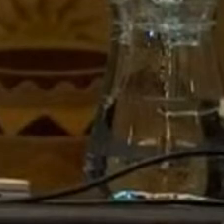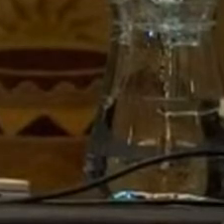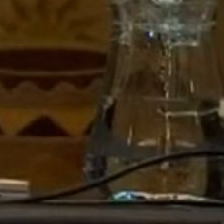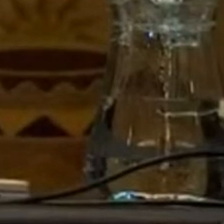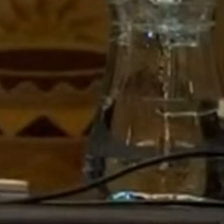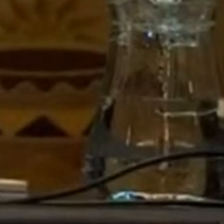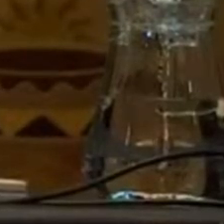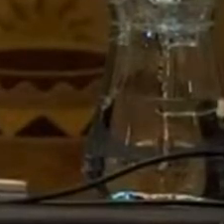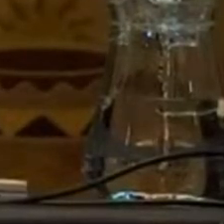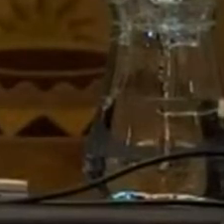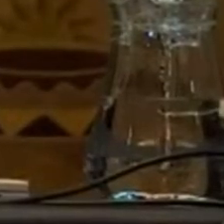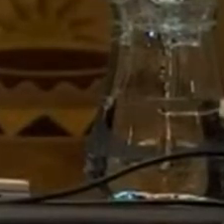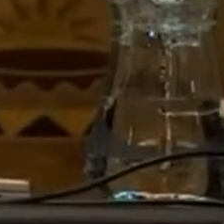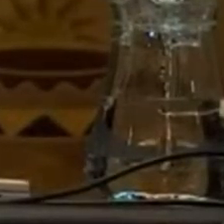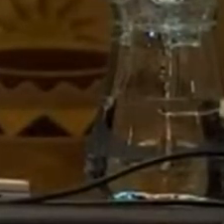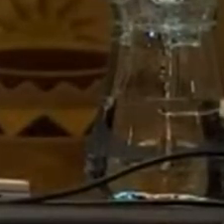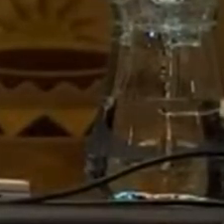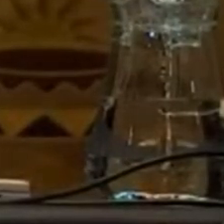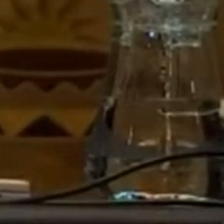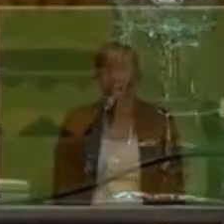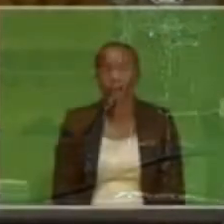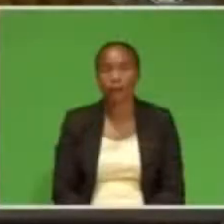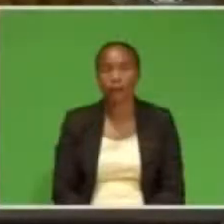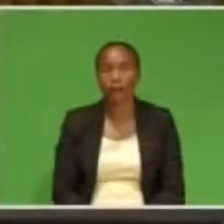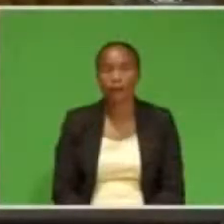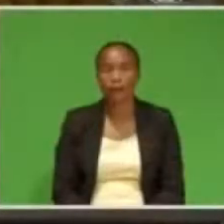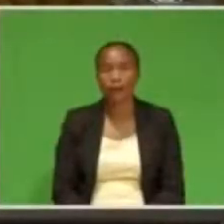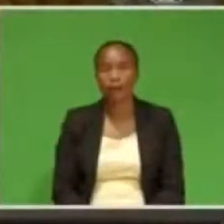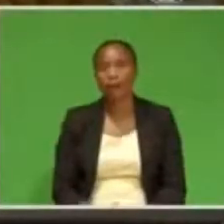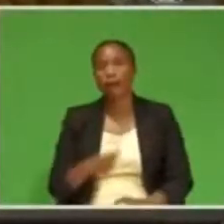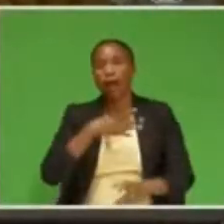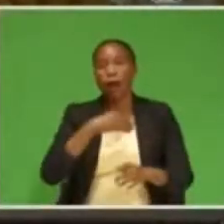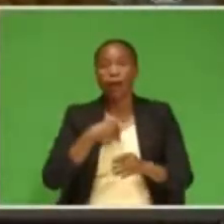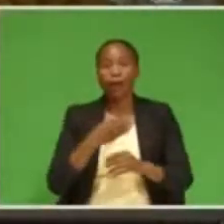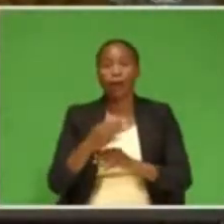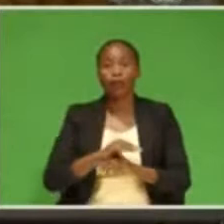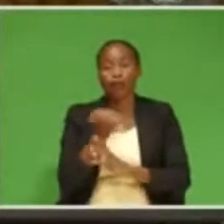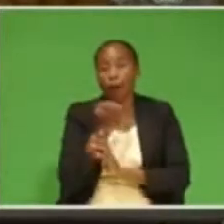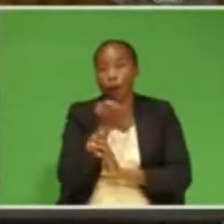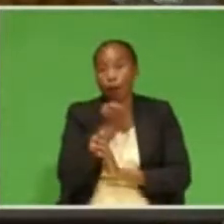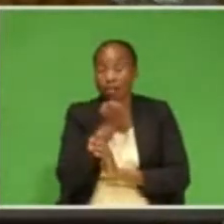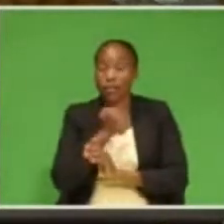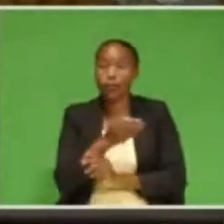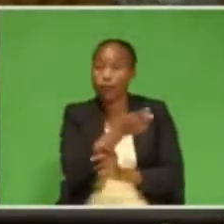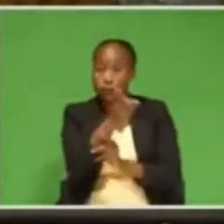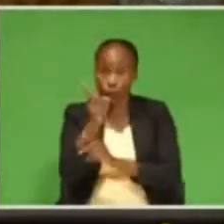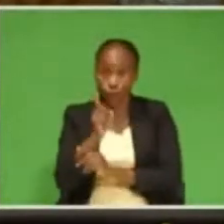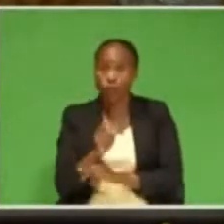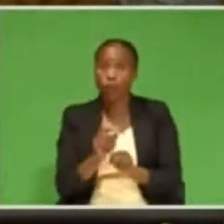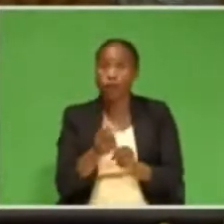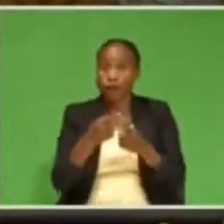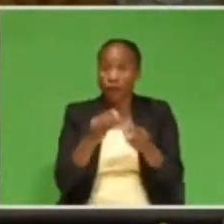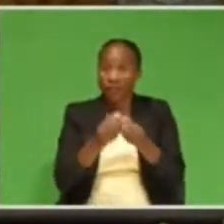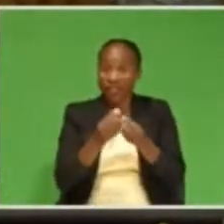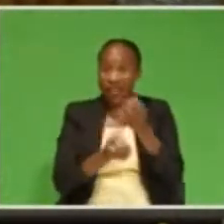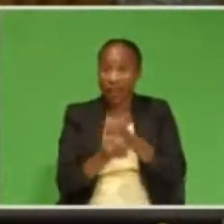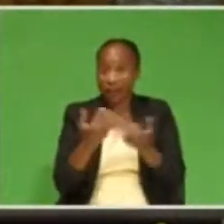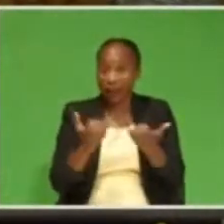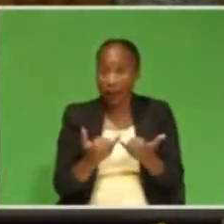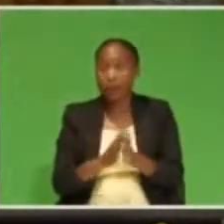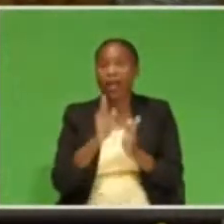what has just happened. I also want to apologize to the South African nation, which is watching the